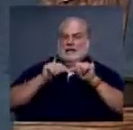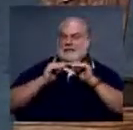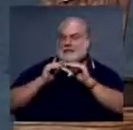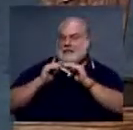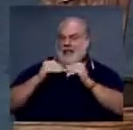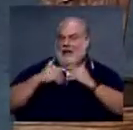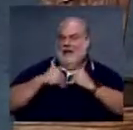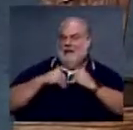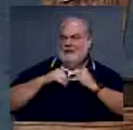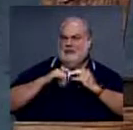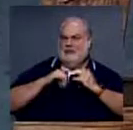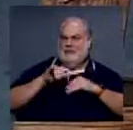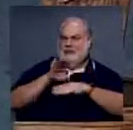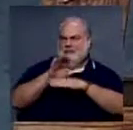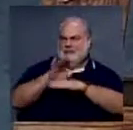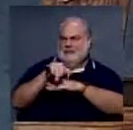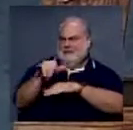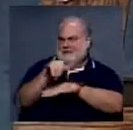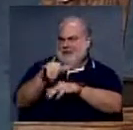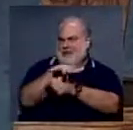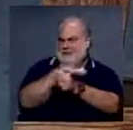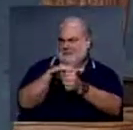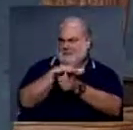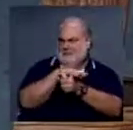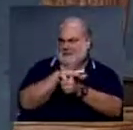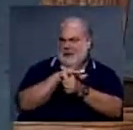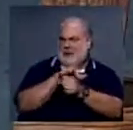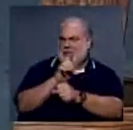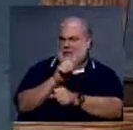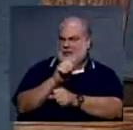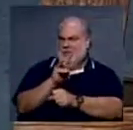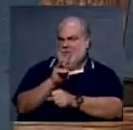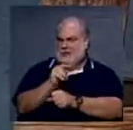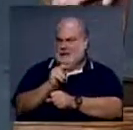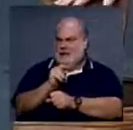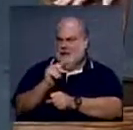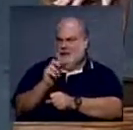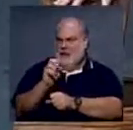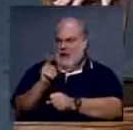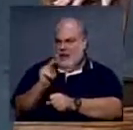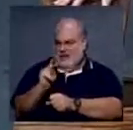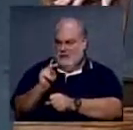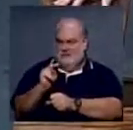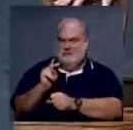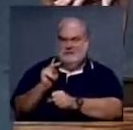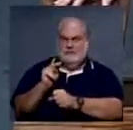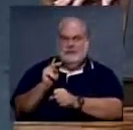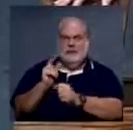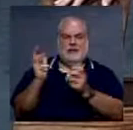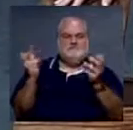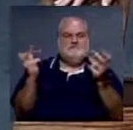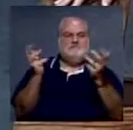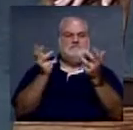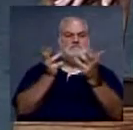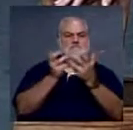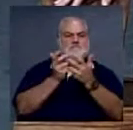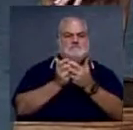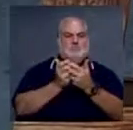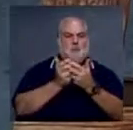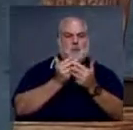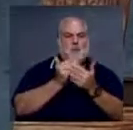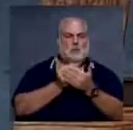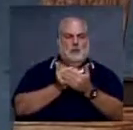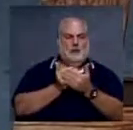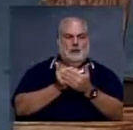similar businesses like this in their downtown area, piled right in next door to other businesses. And we've